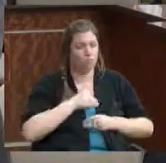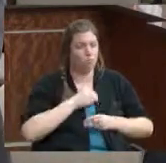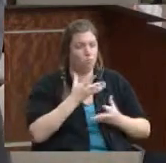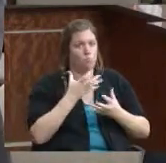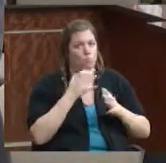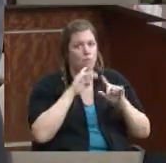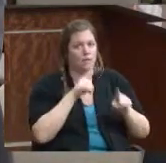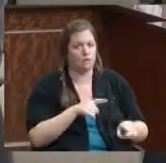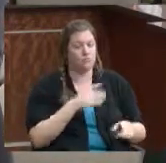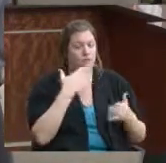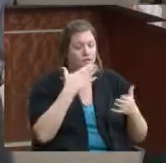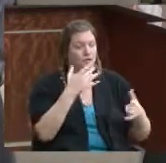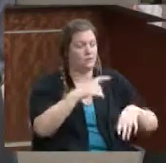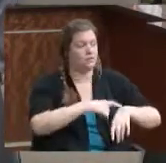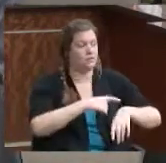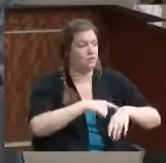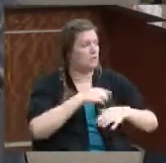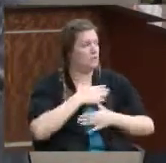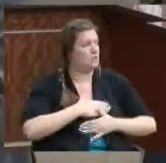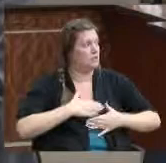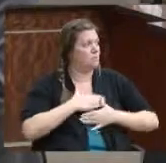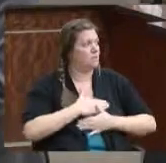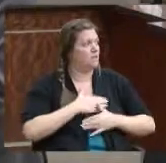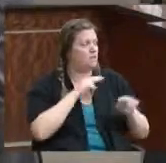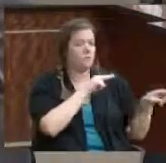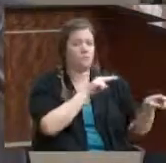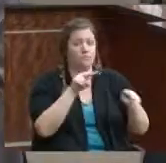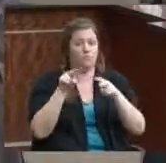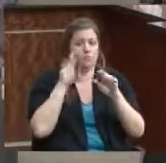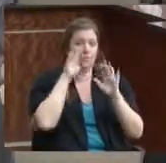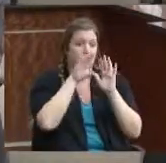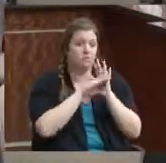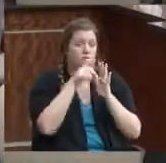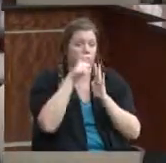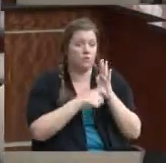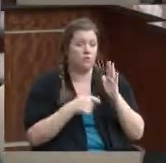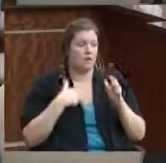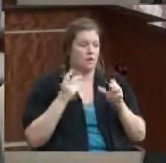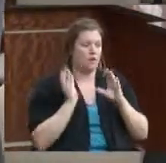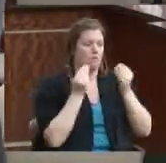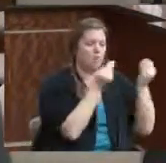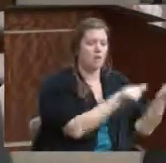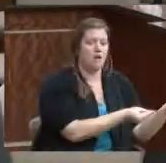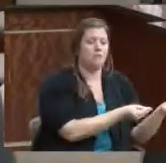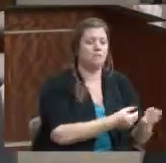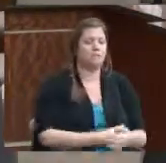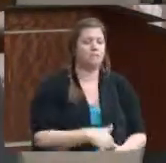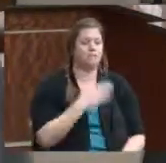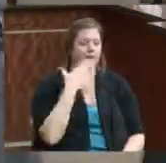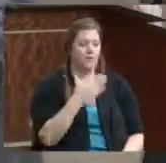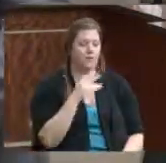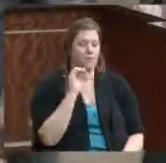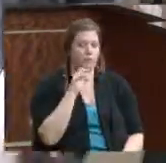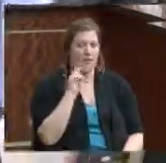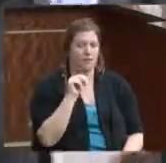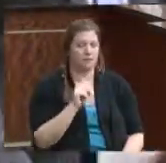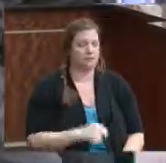some answers. Thank you for your time, and please review the pictures and articles I have provided to the city clerk. Thank you, Mr. Allen.